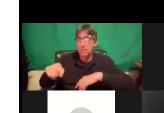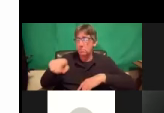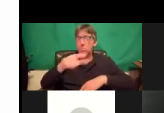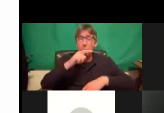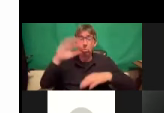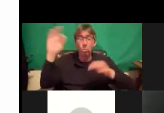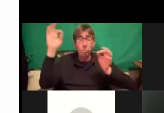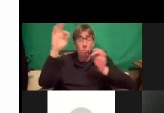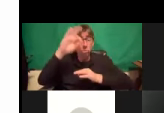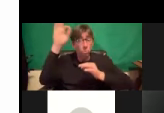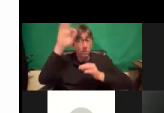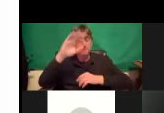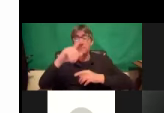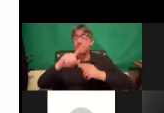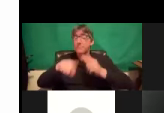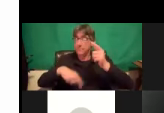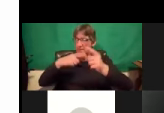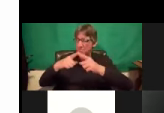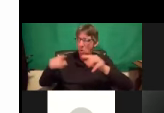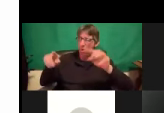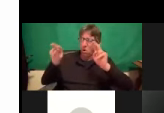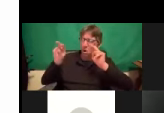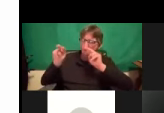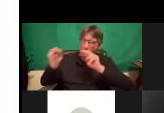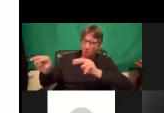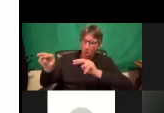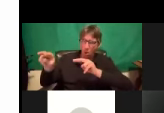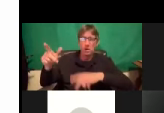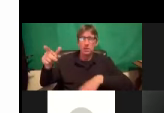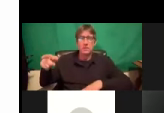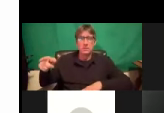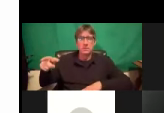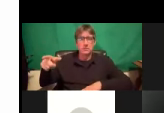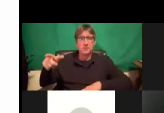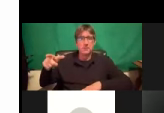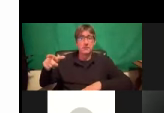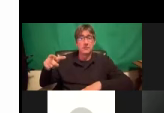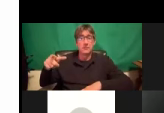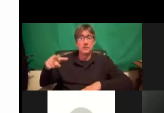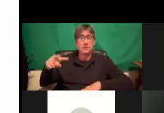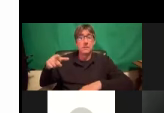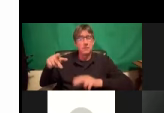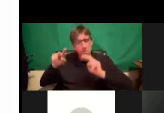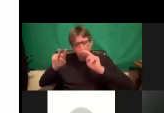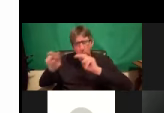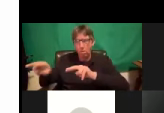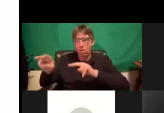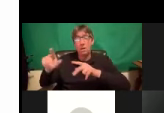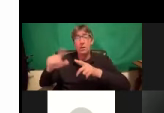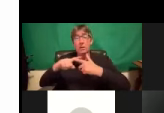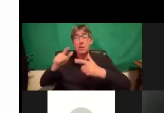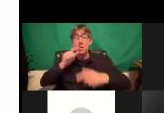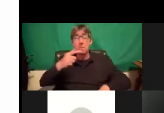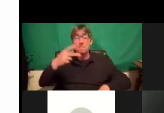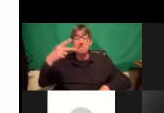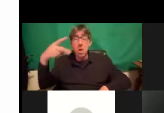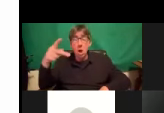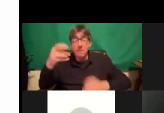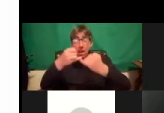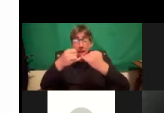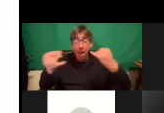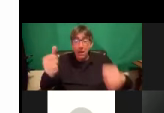at, in this period of somewhat of a hiatus, in preparation for the commuter rail to return in some way, shape, or